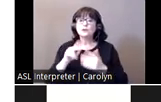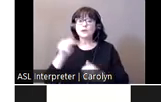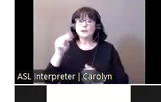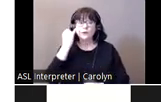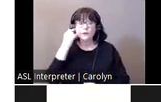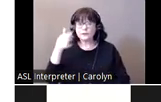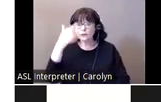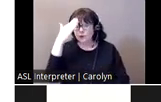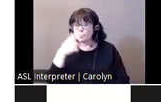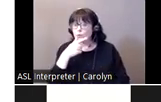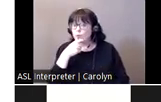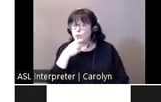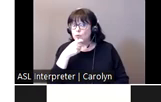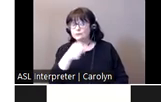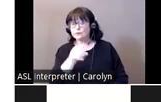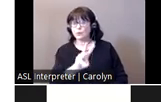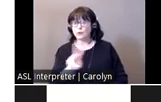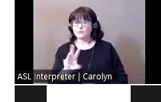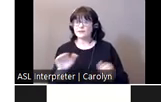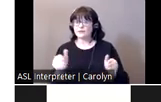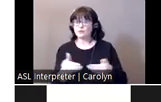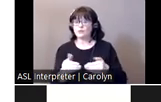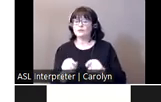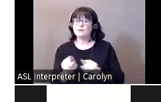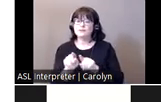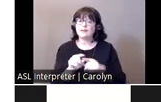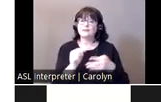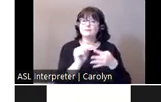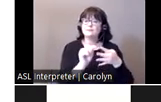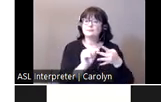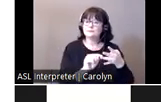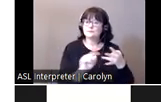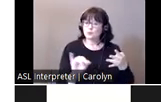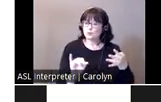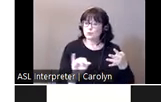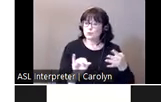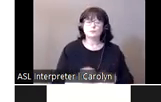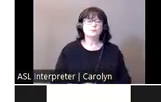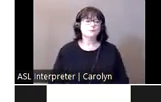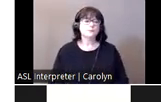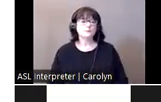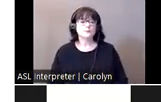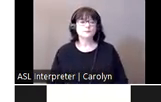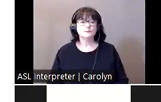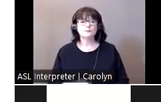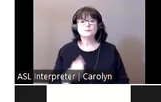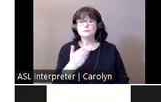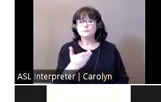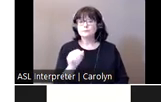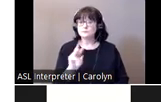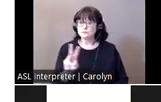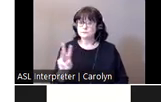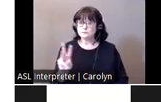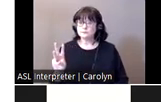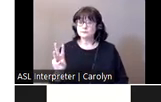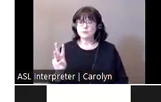they are, just as I introduced HECO and eCampus Ontario. So Contact North has been around for quite a